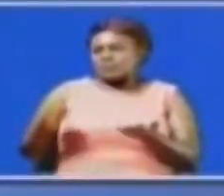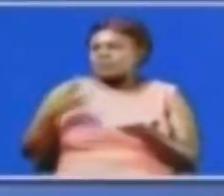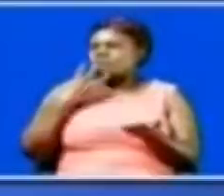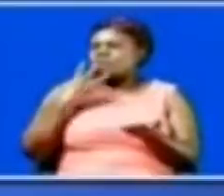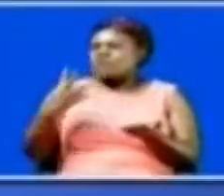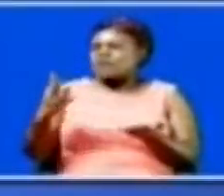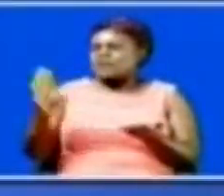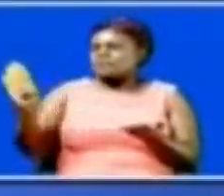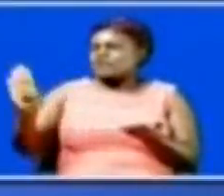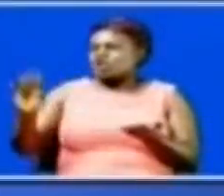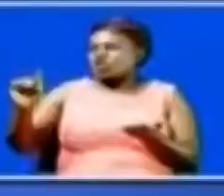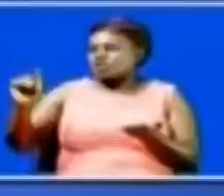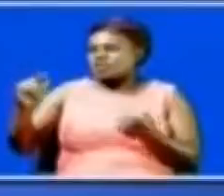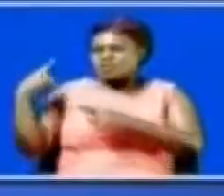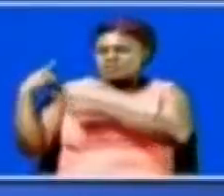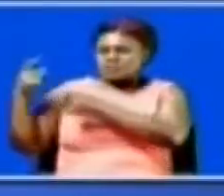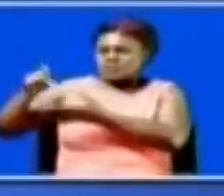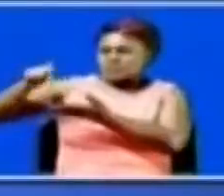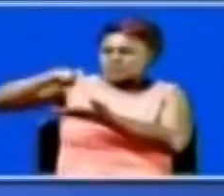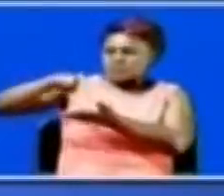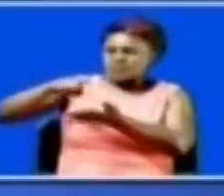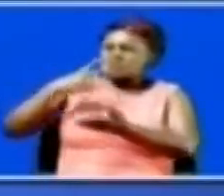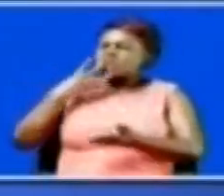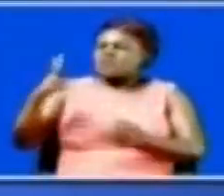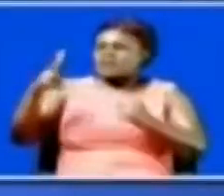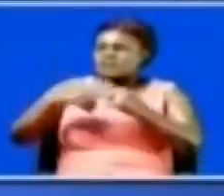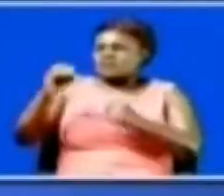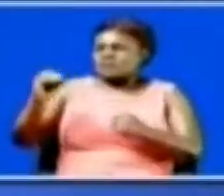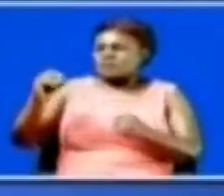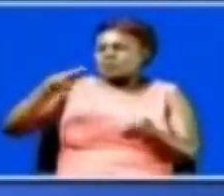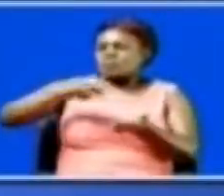billion of interest. 470 billion shillings of principal